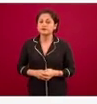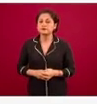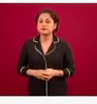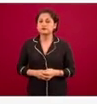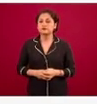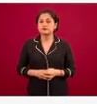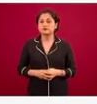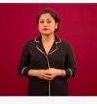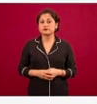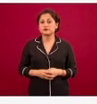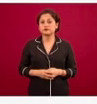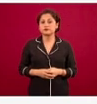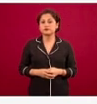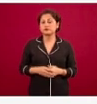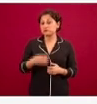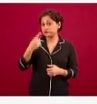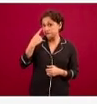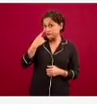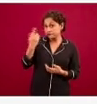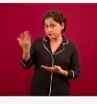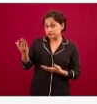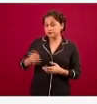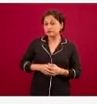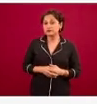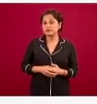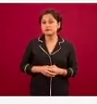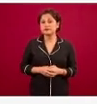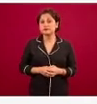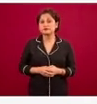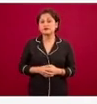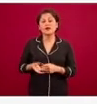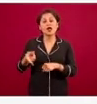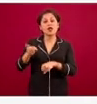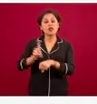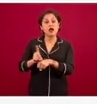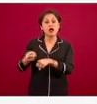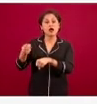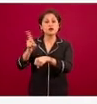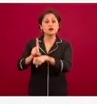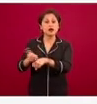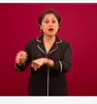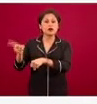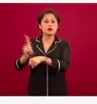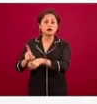related fatalities in Mexico.